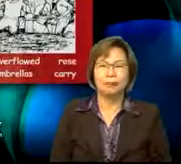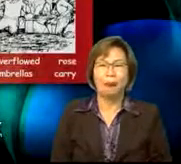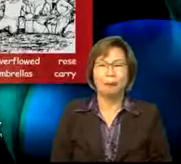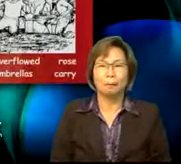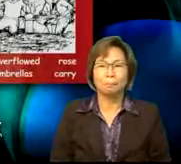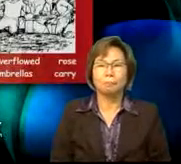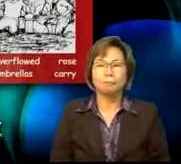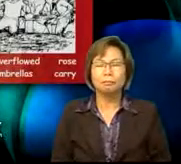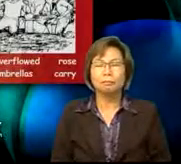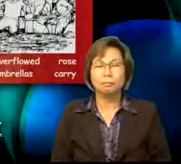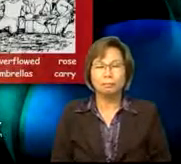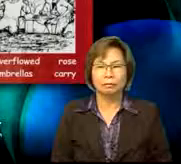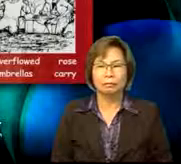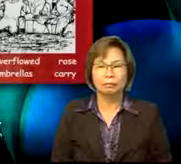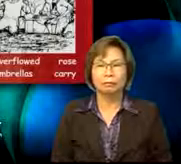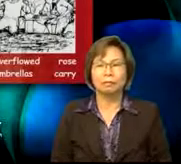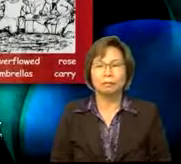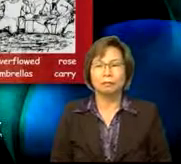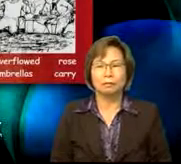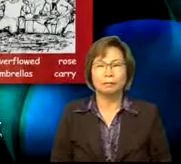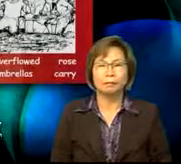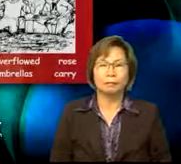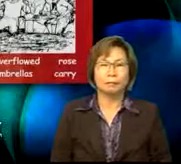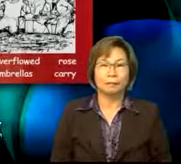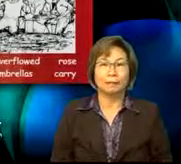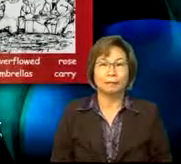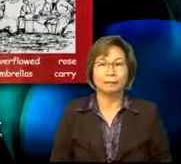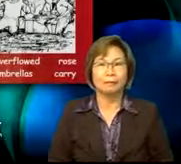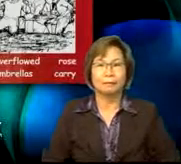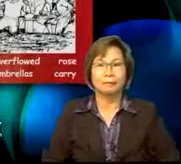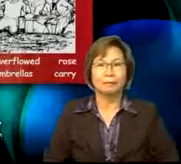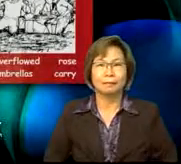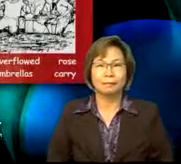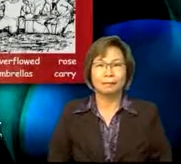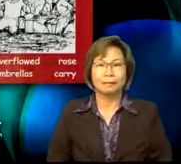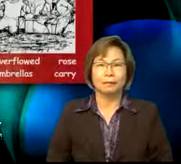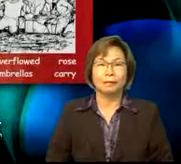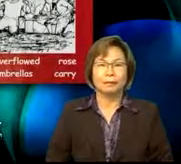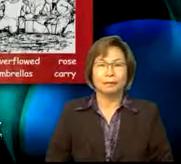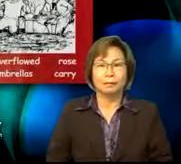Thank you.